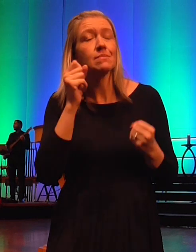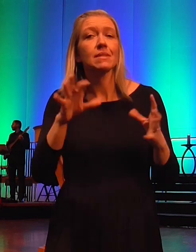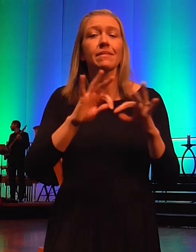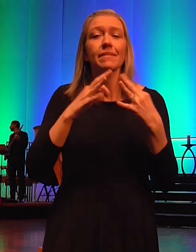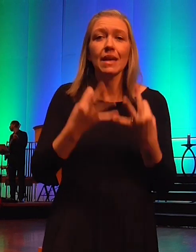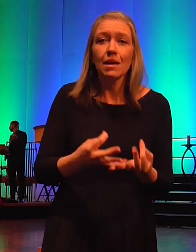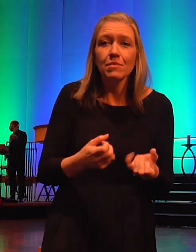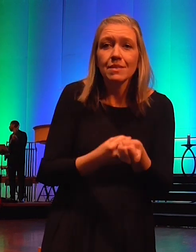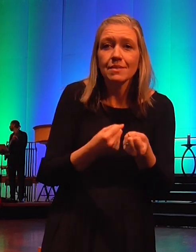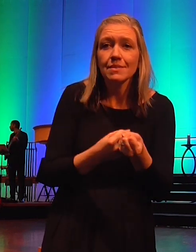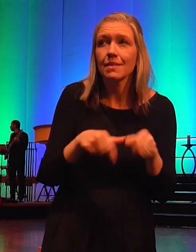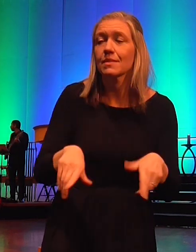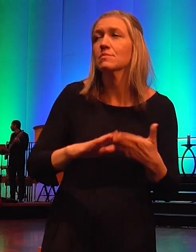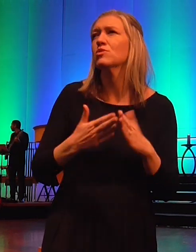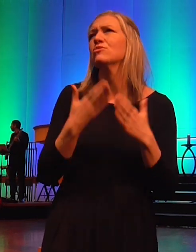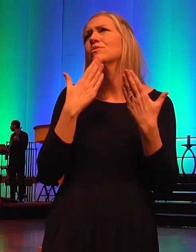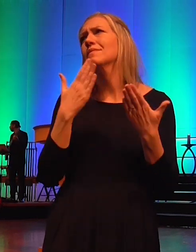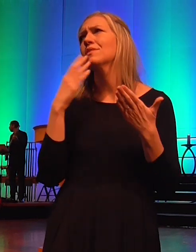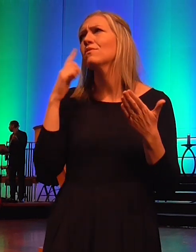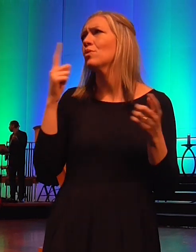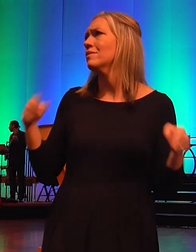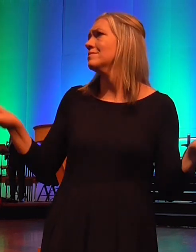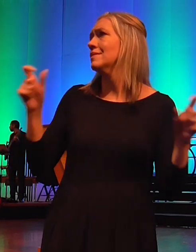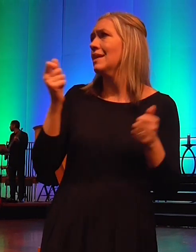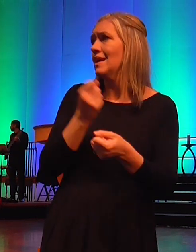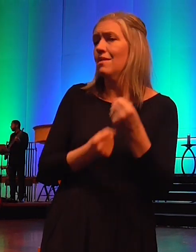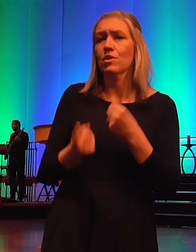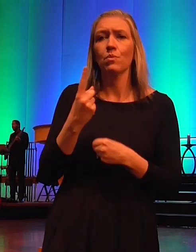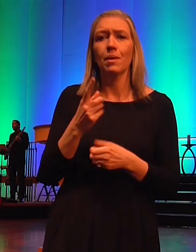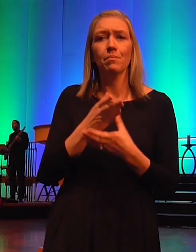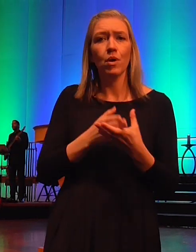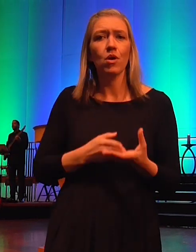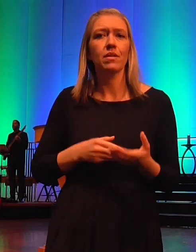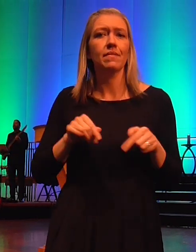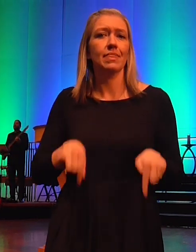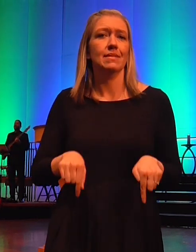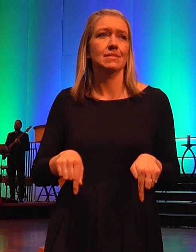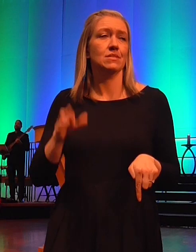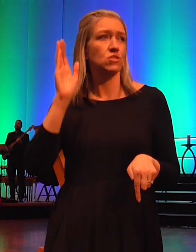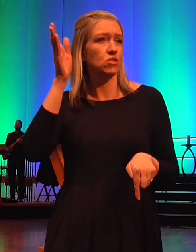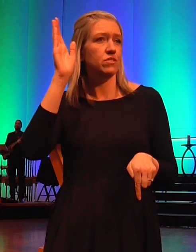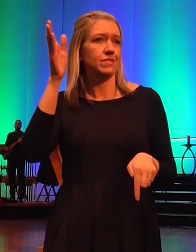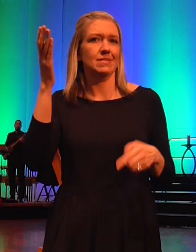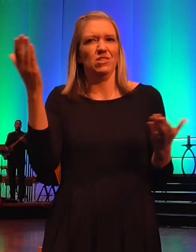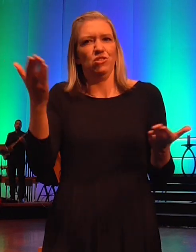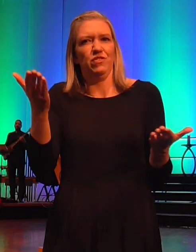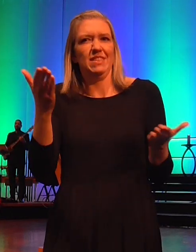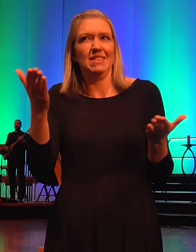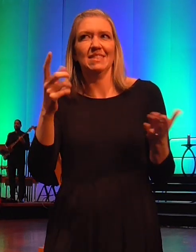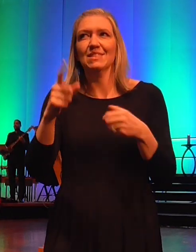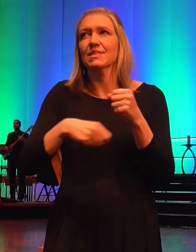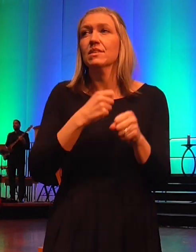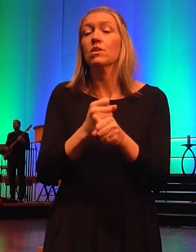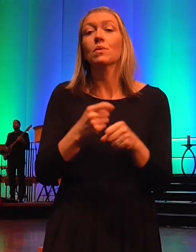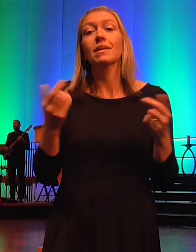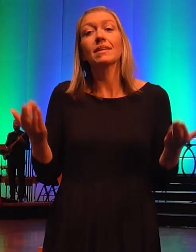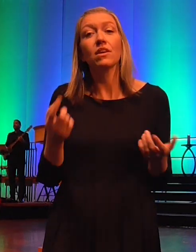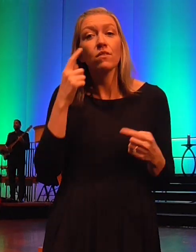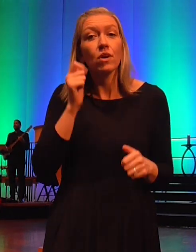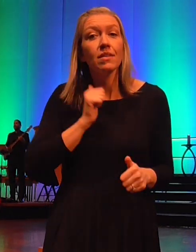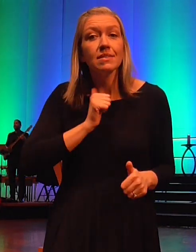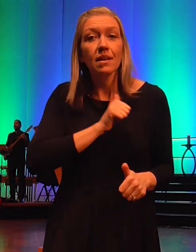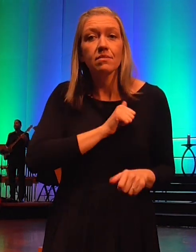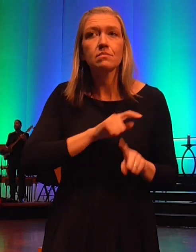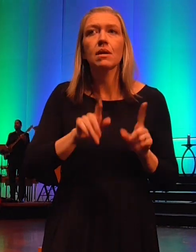for everyone who was a part of this service throughout the year, and just know, we come here for ourselves, but our being here becomes